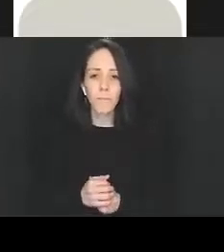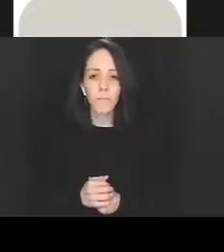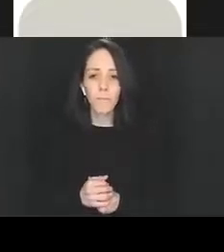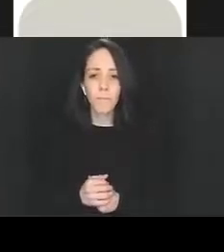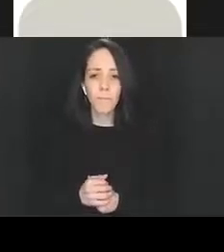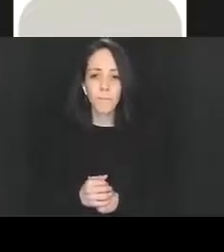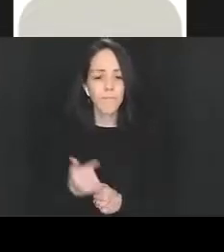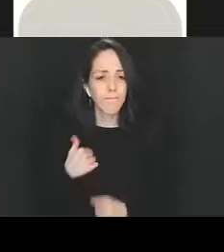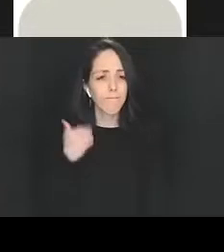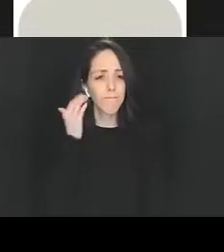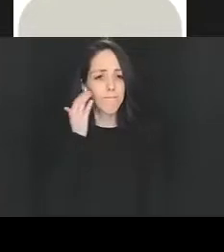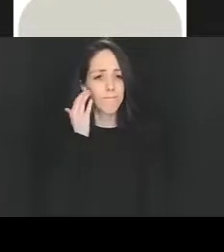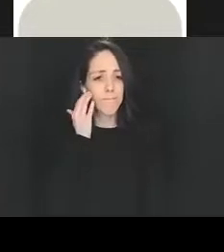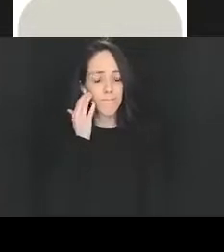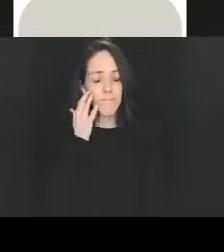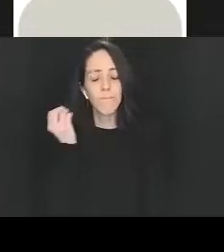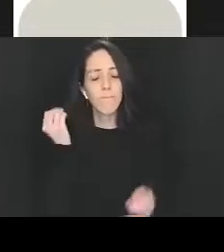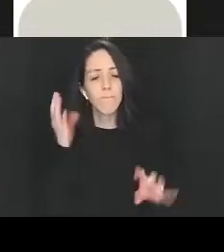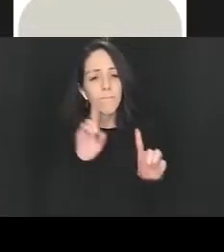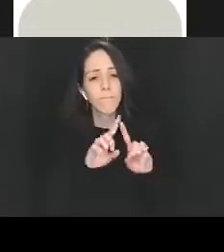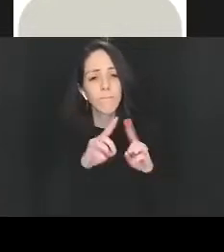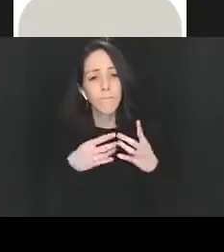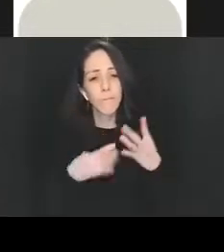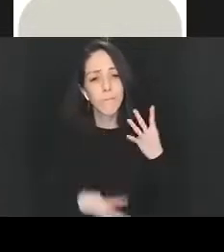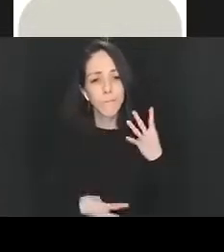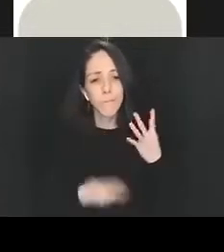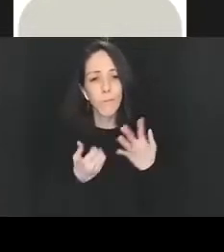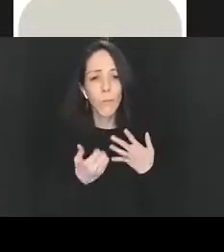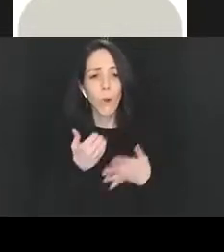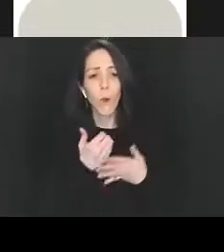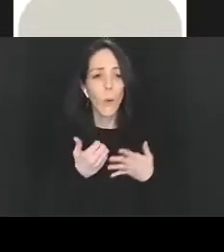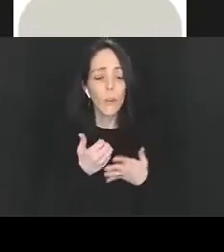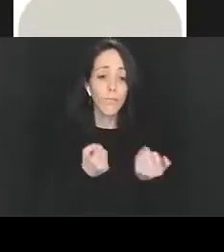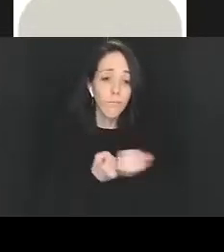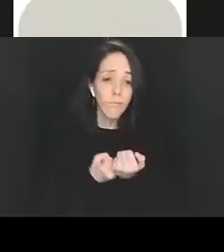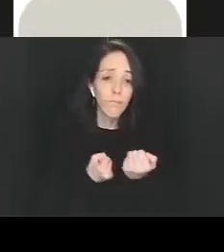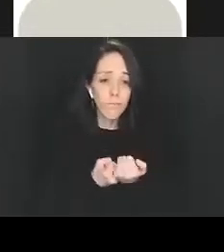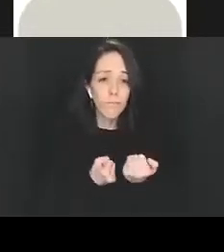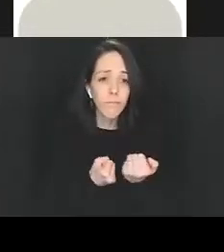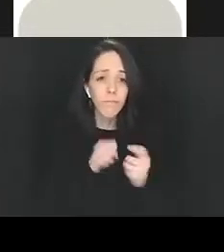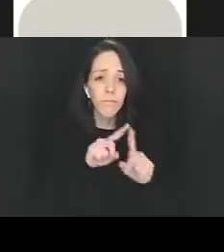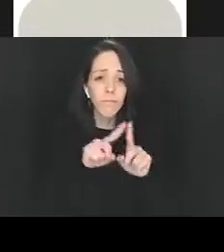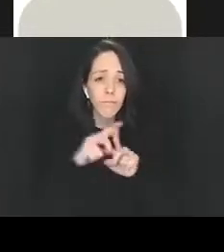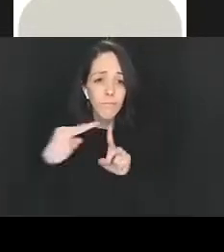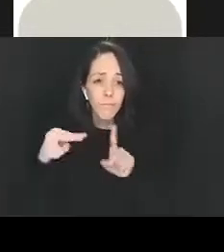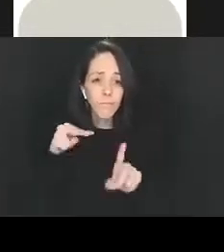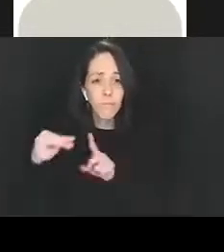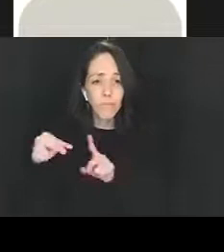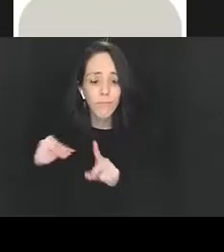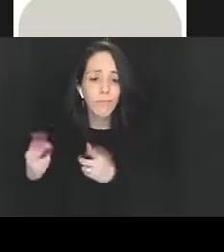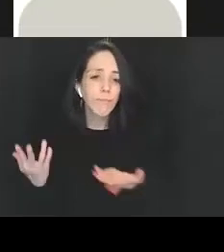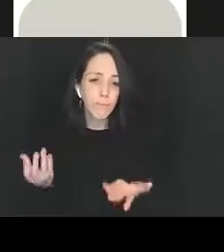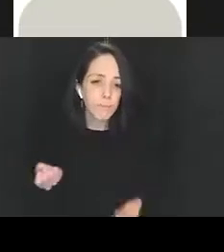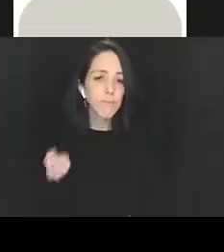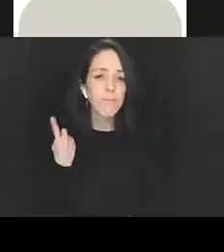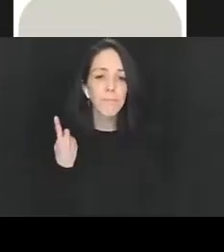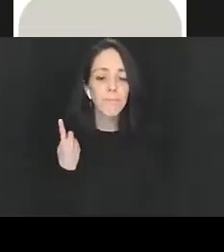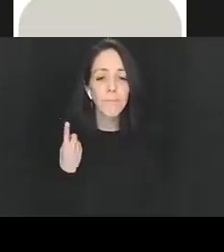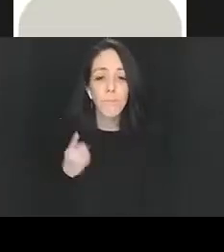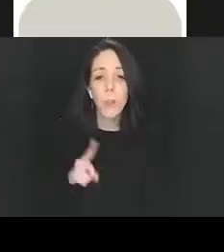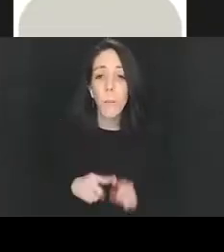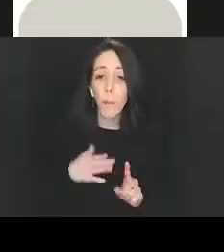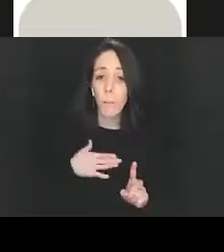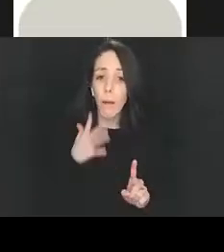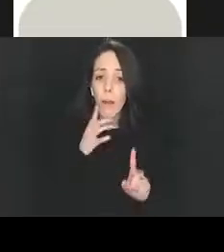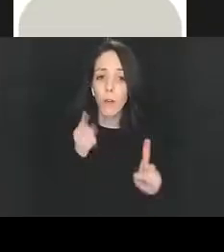there are so many different competing priorities and people advocating, but that will be my